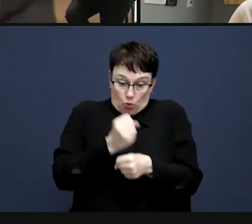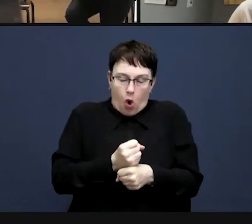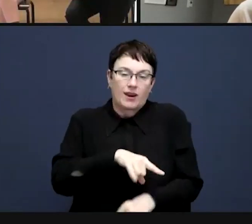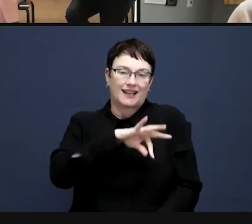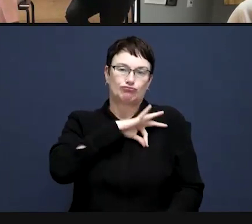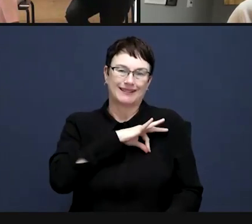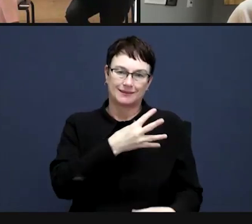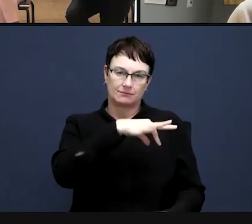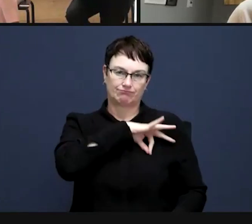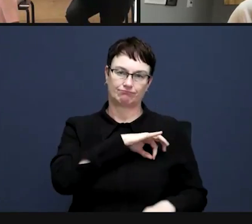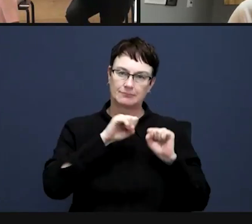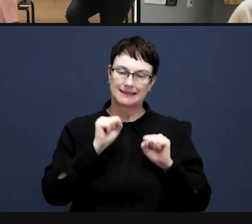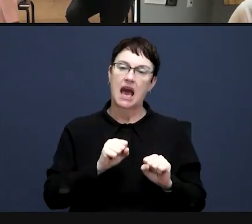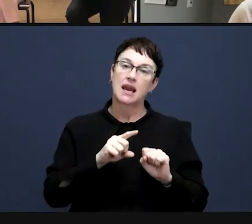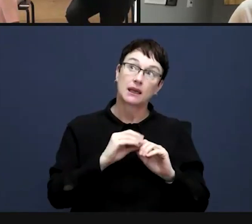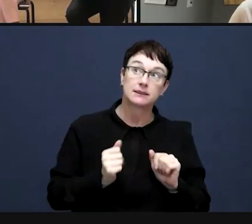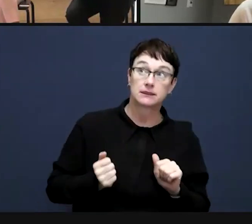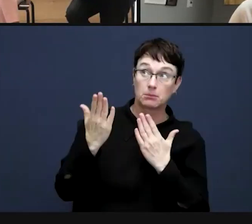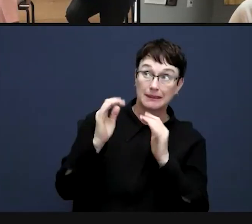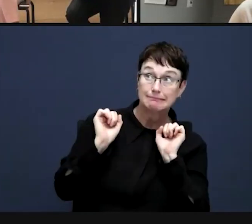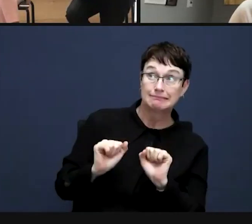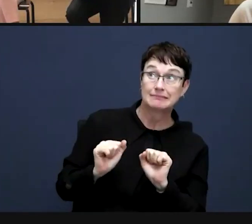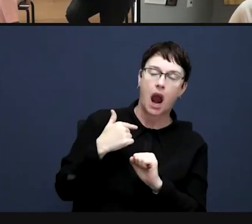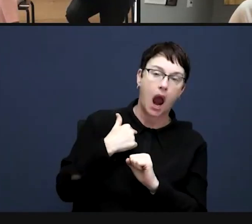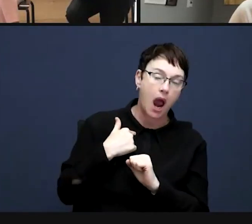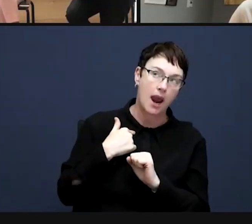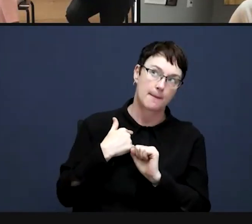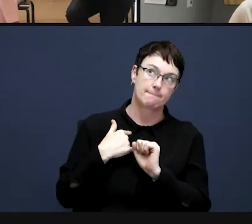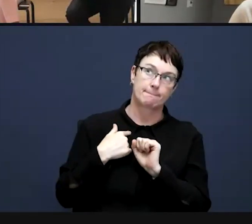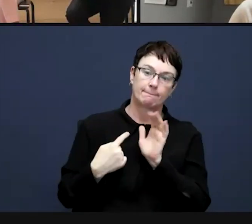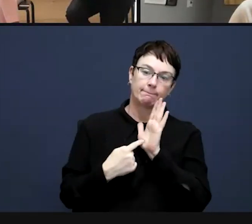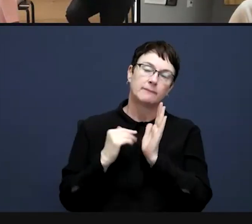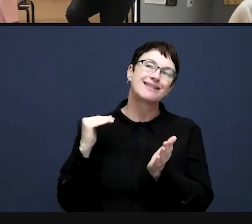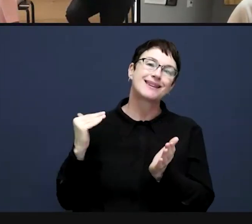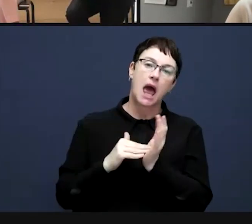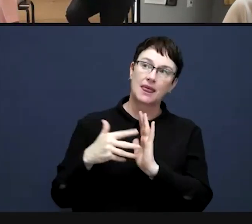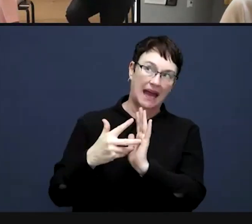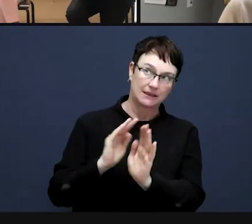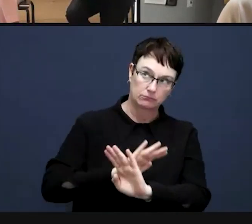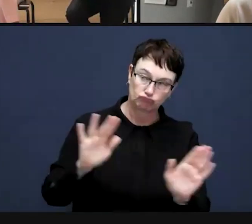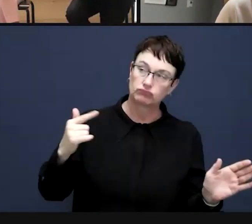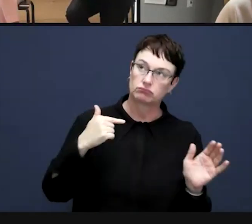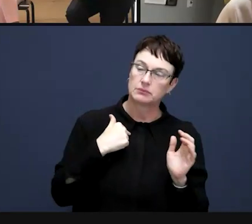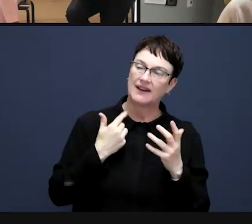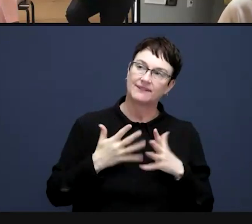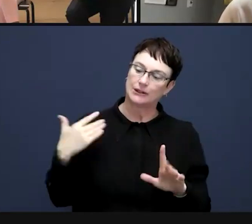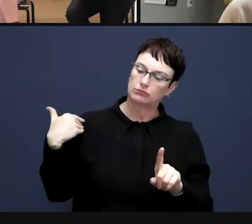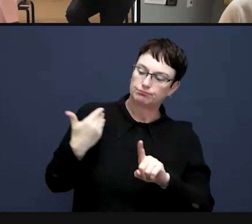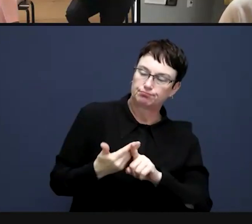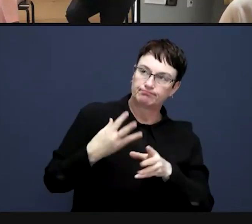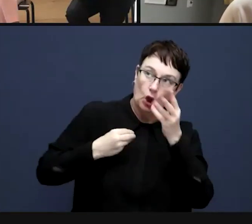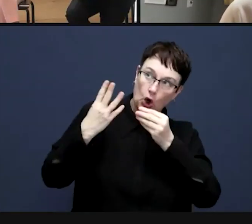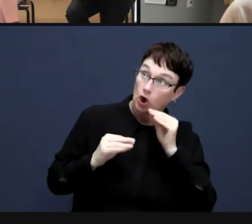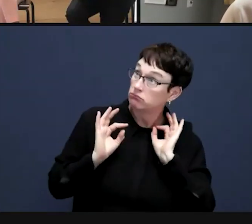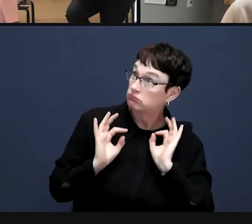Do we have a date for when it's launched? The new system for adding cakes. Monica, do you have the date for that? I know that's